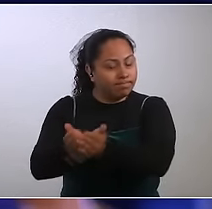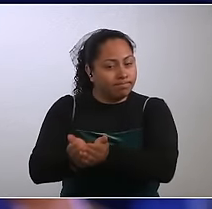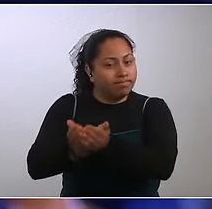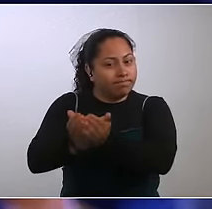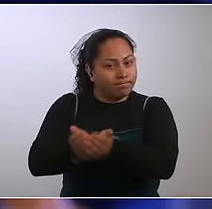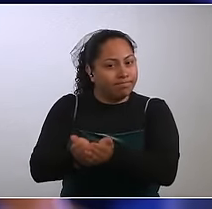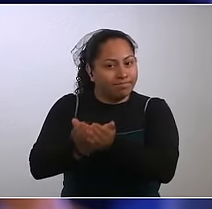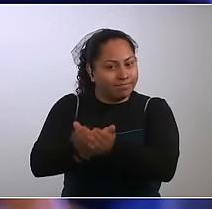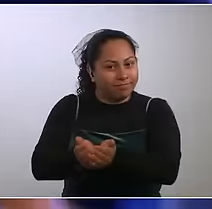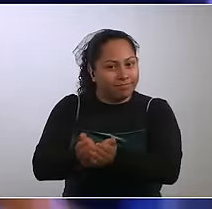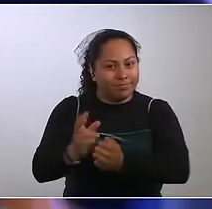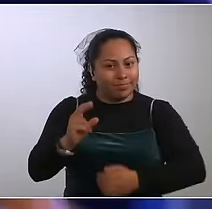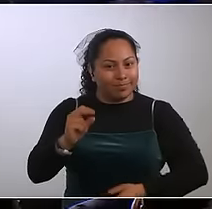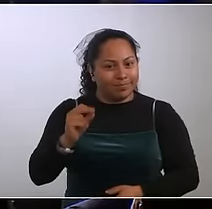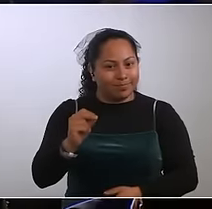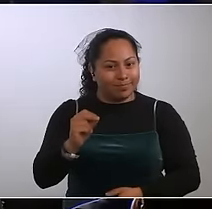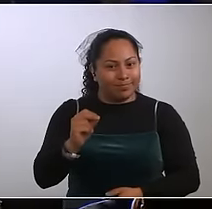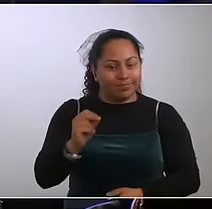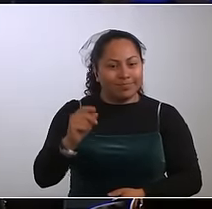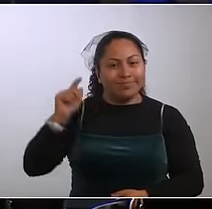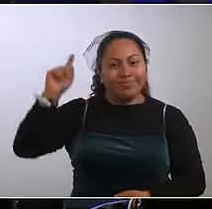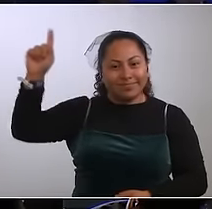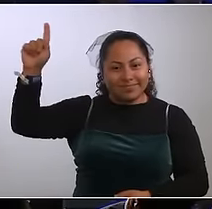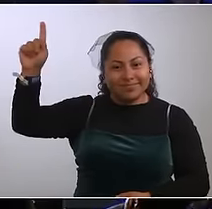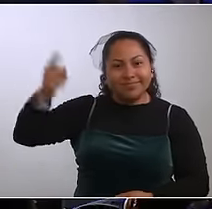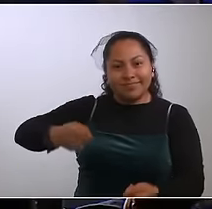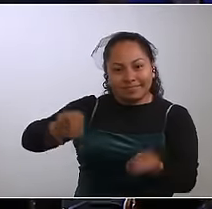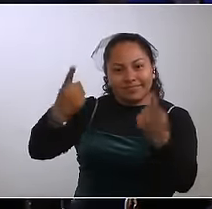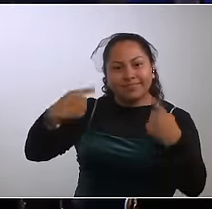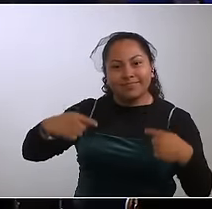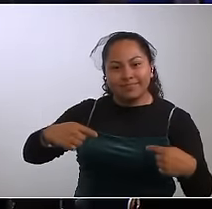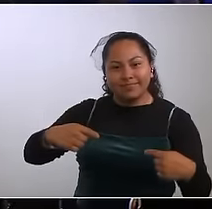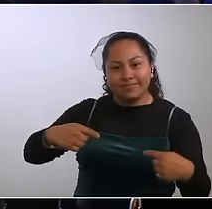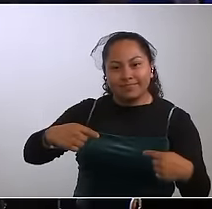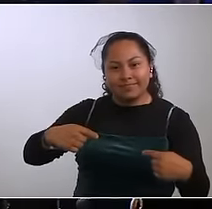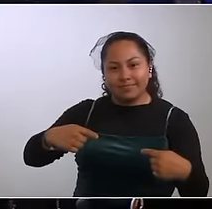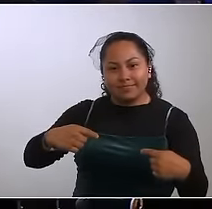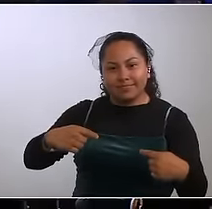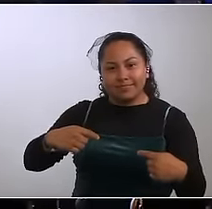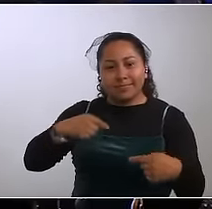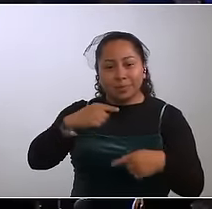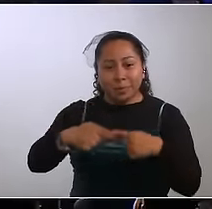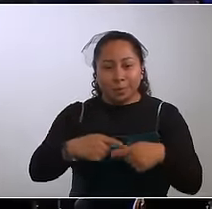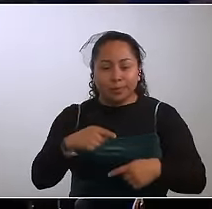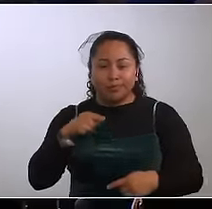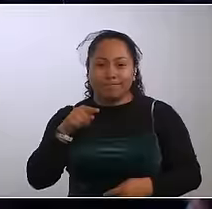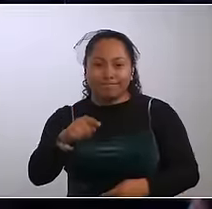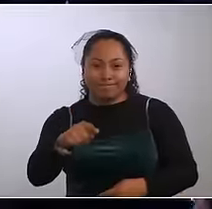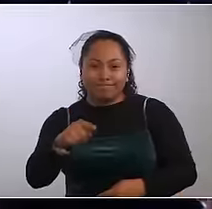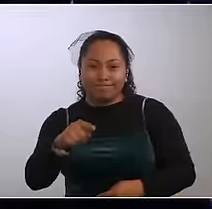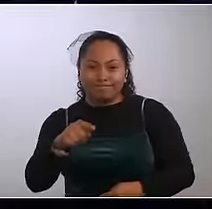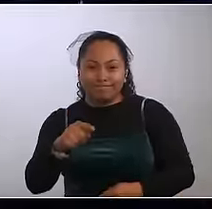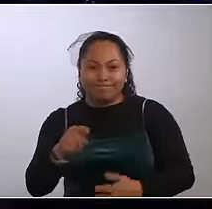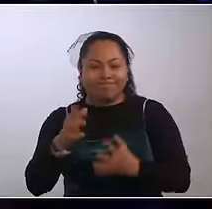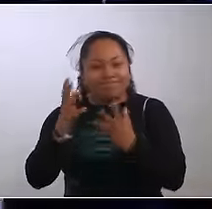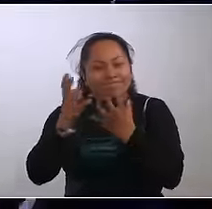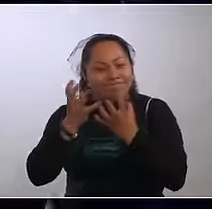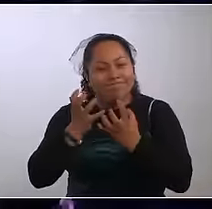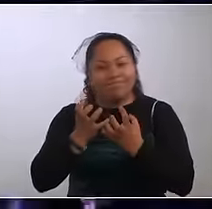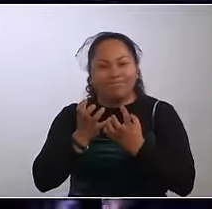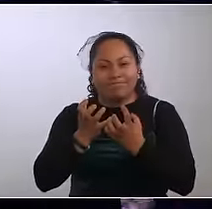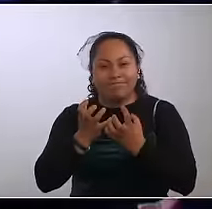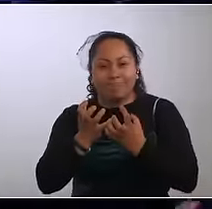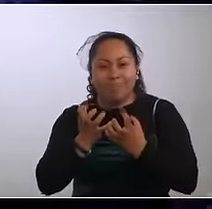He's coming back. Él viene de nuevo. And when you get passionate about his return, y cuando se apasiona de su regreso, you're